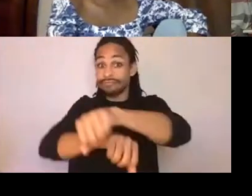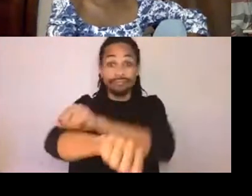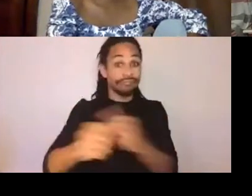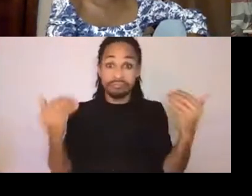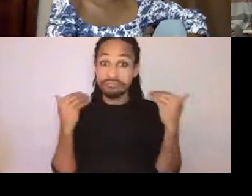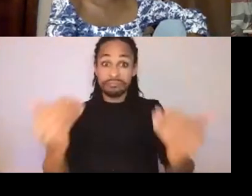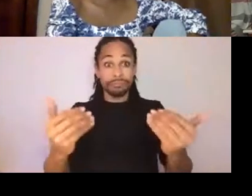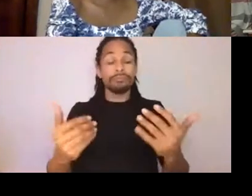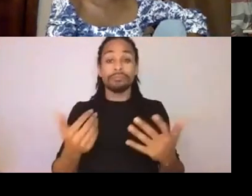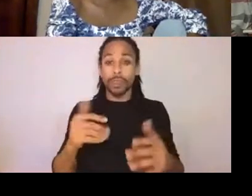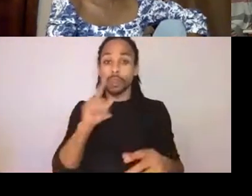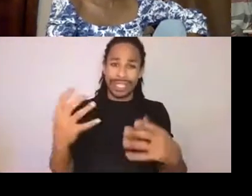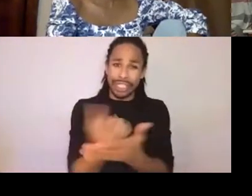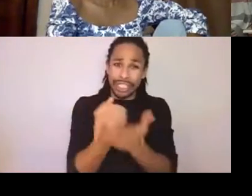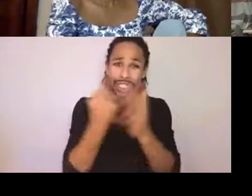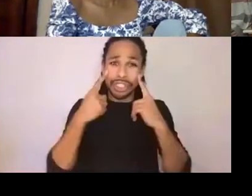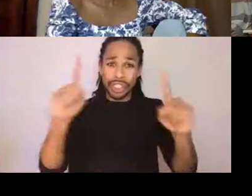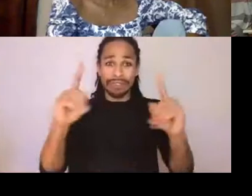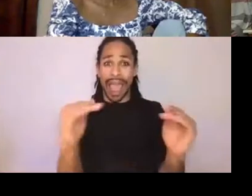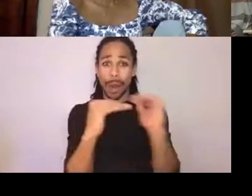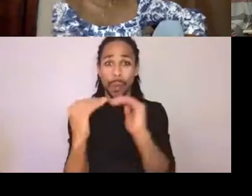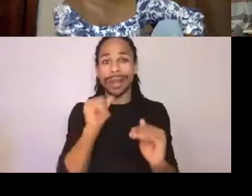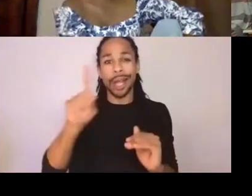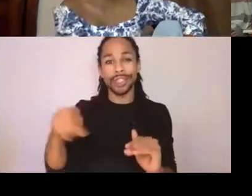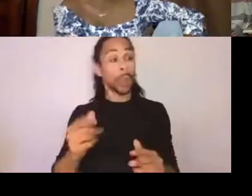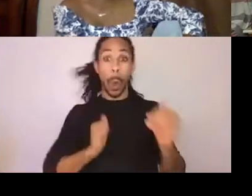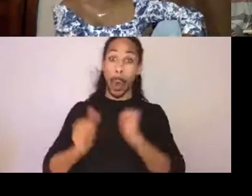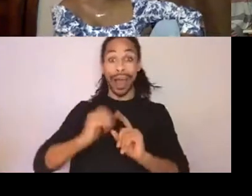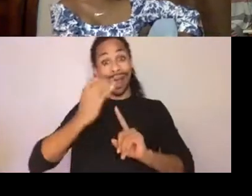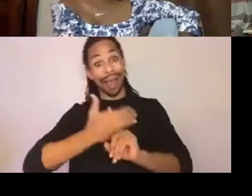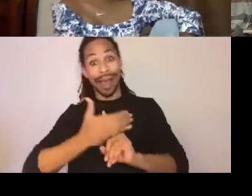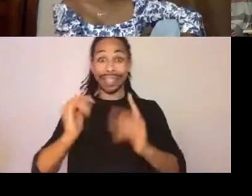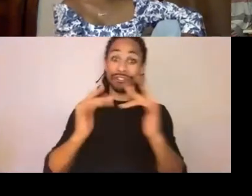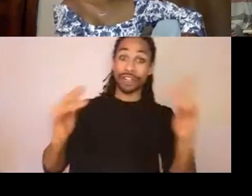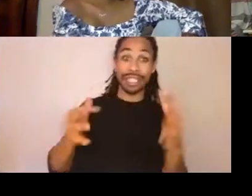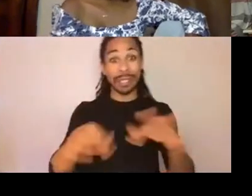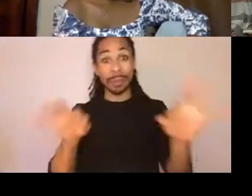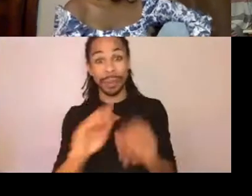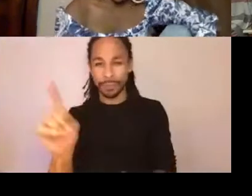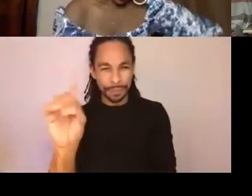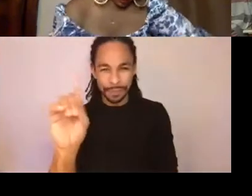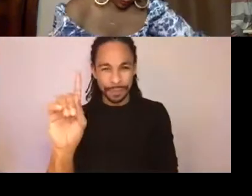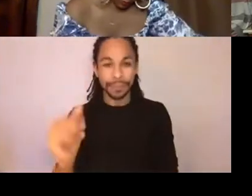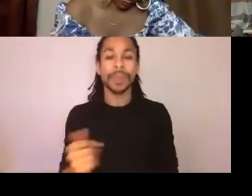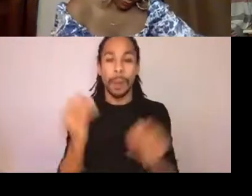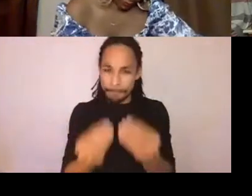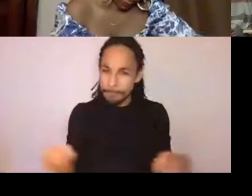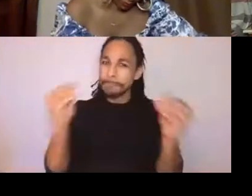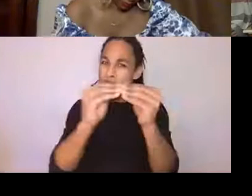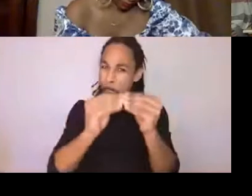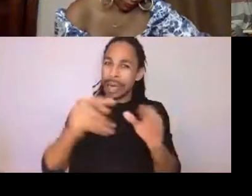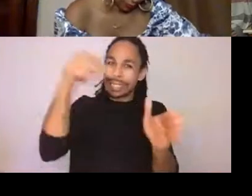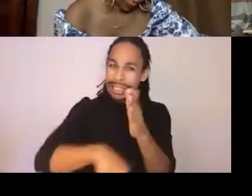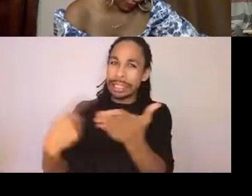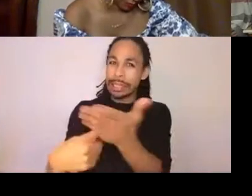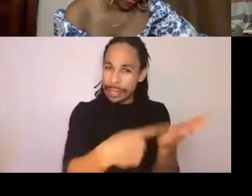of performative idea of diversity that we're fed through, ads of smiling couples at